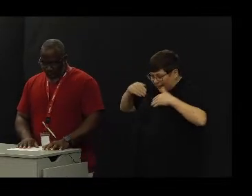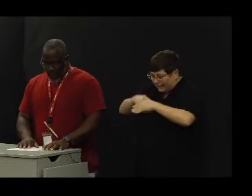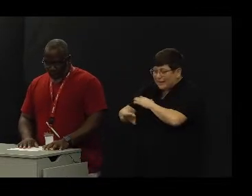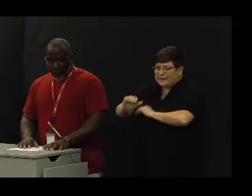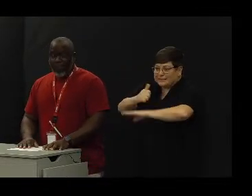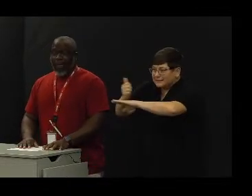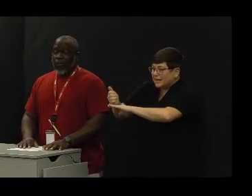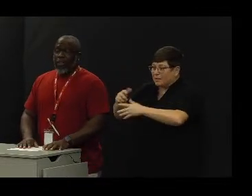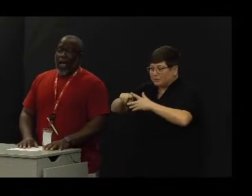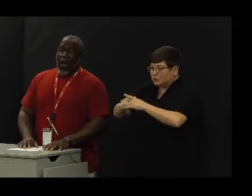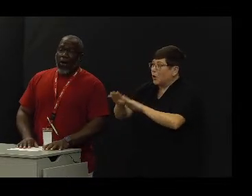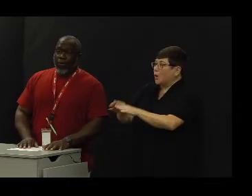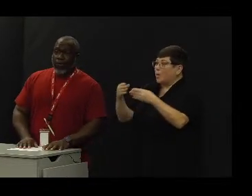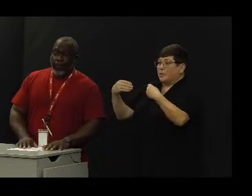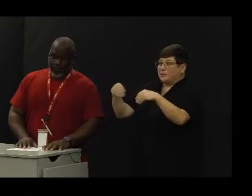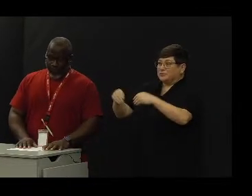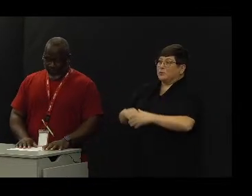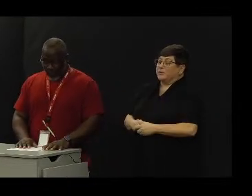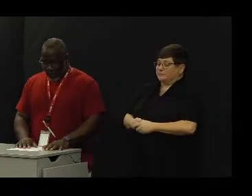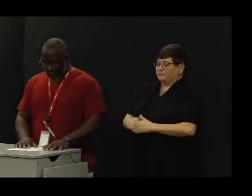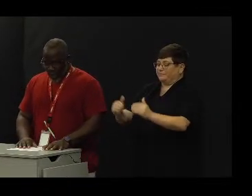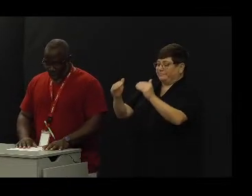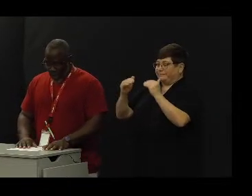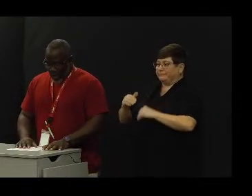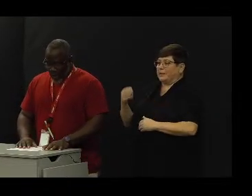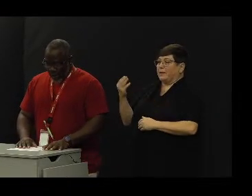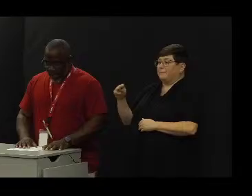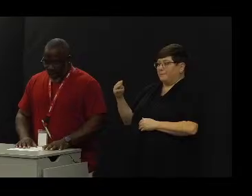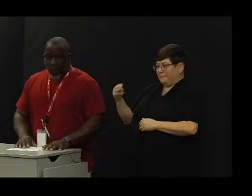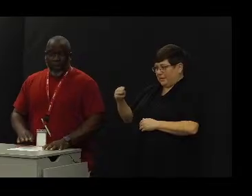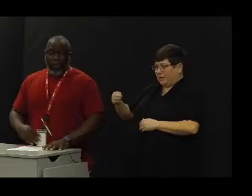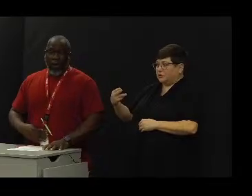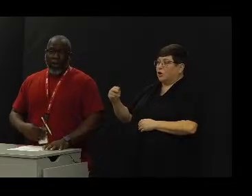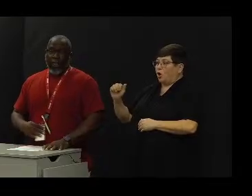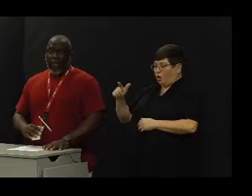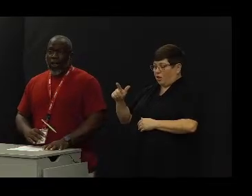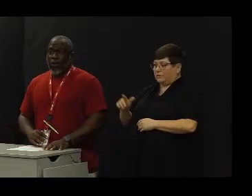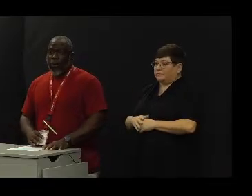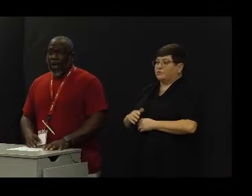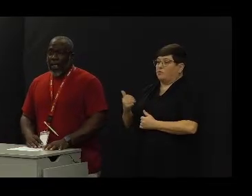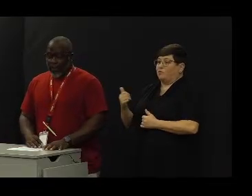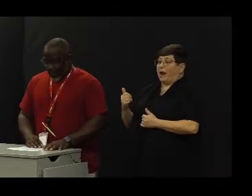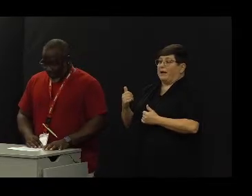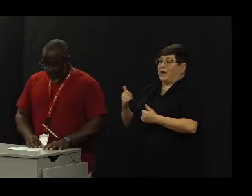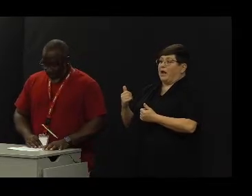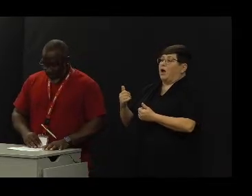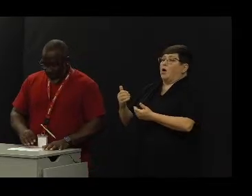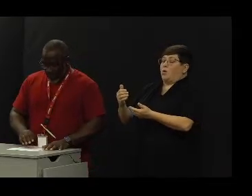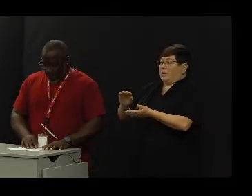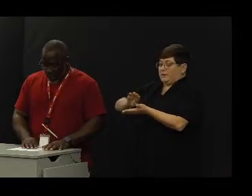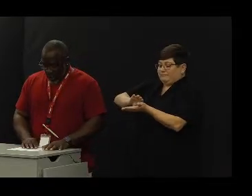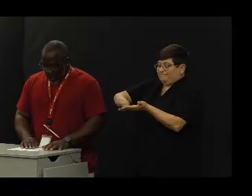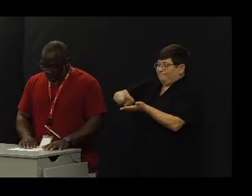Now we'll move to Middleton Hall. The demo is currently underway.